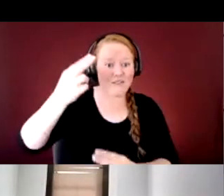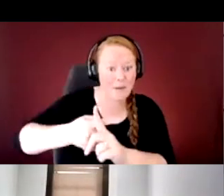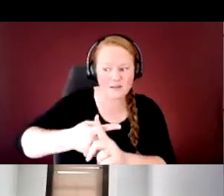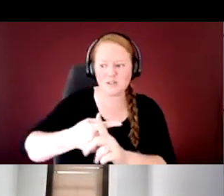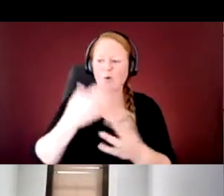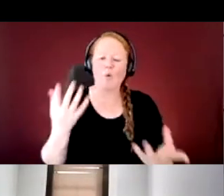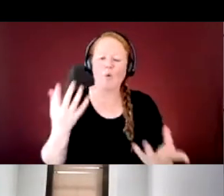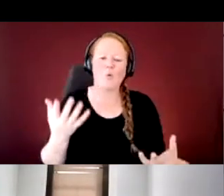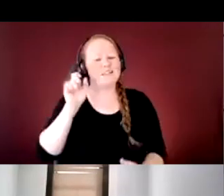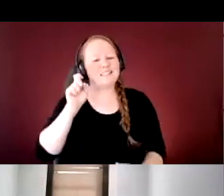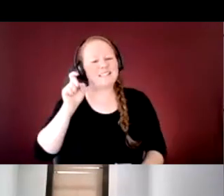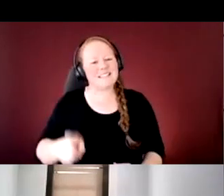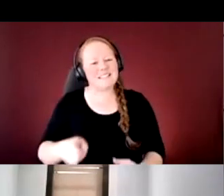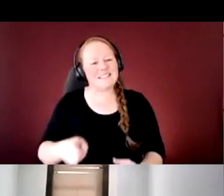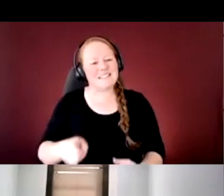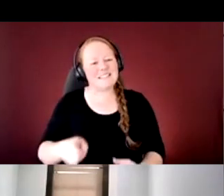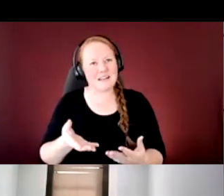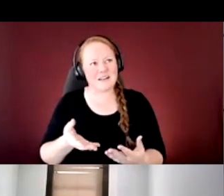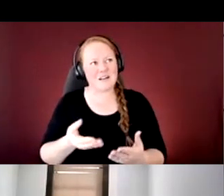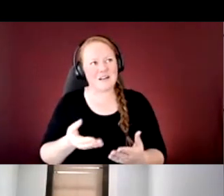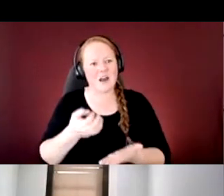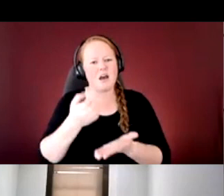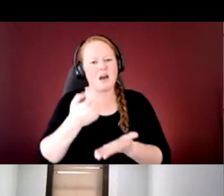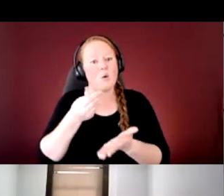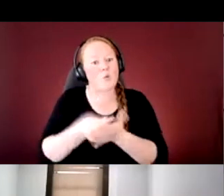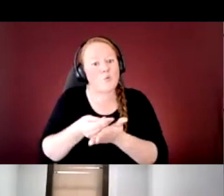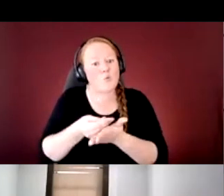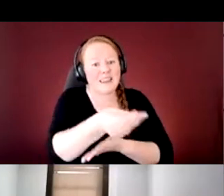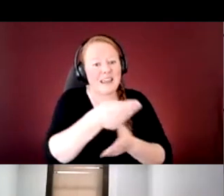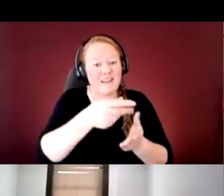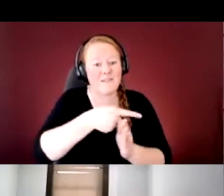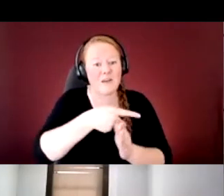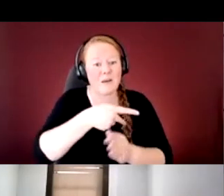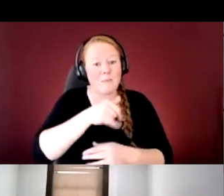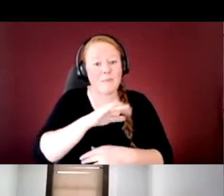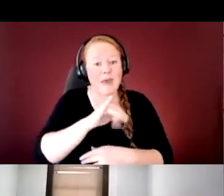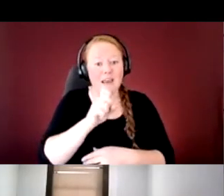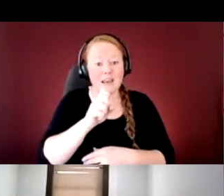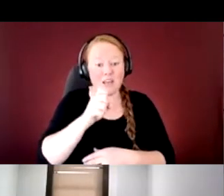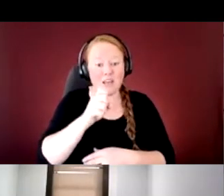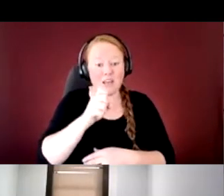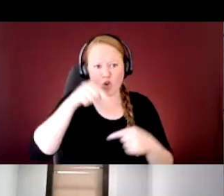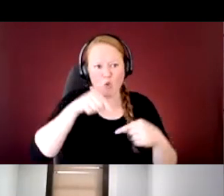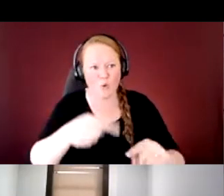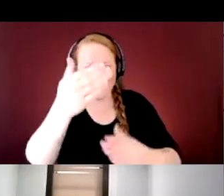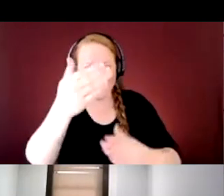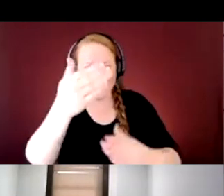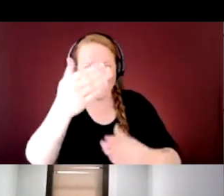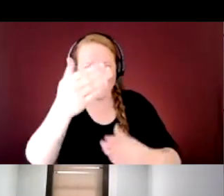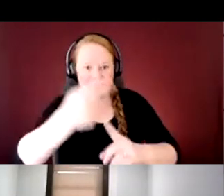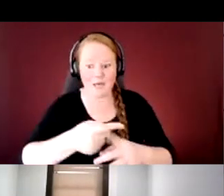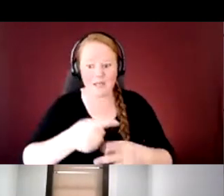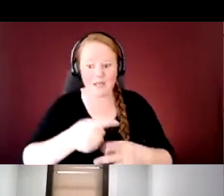package through the legislative process. Board Bill 2, a boilerplate template based on Crusen's